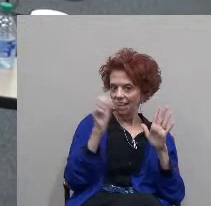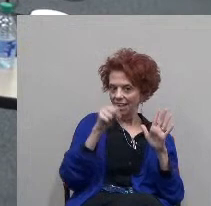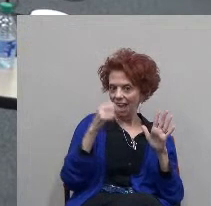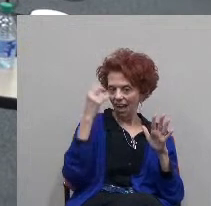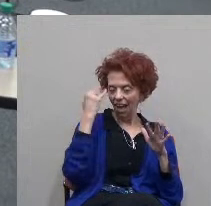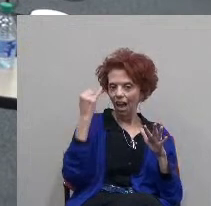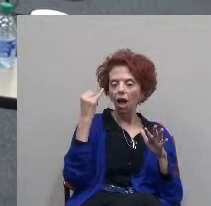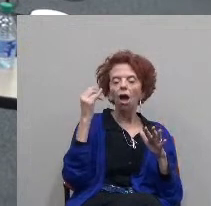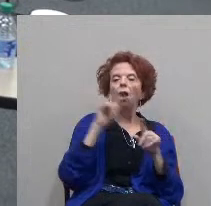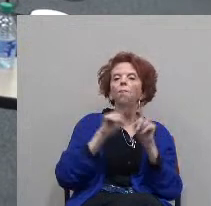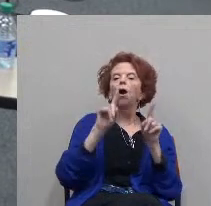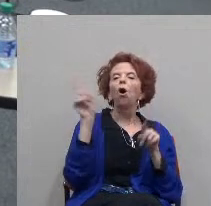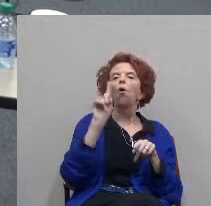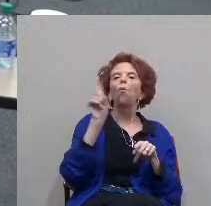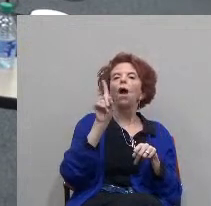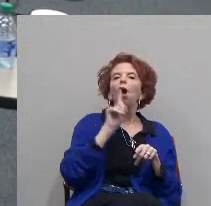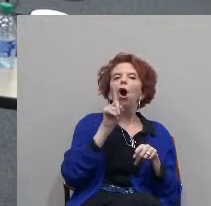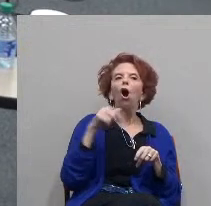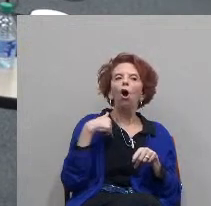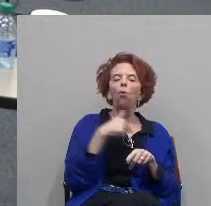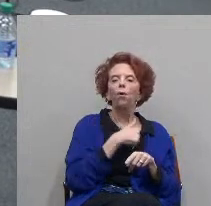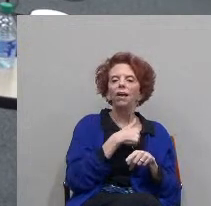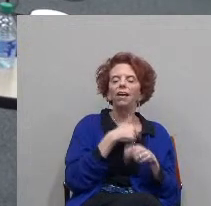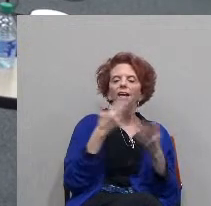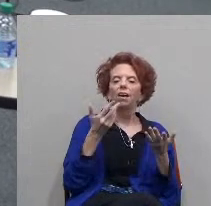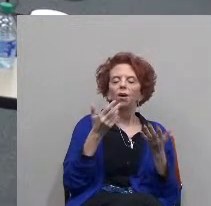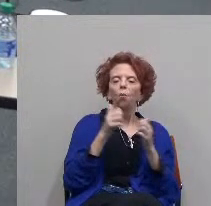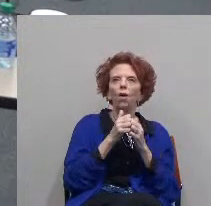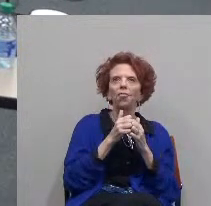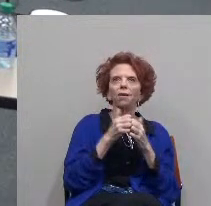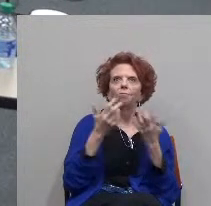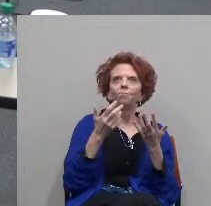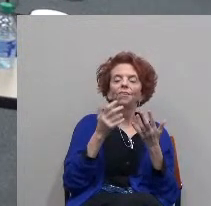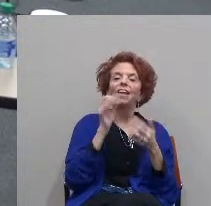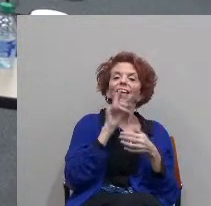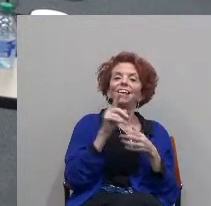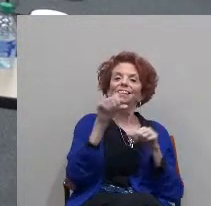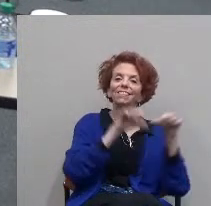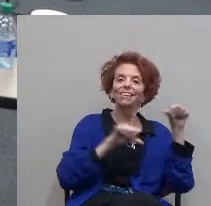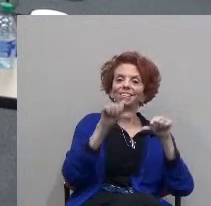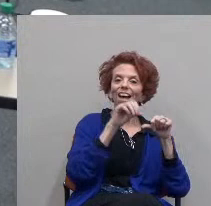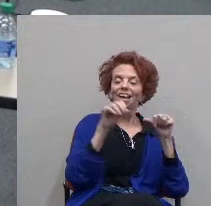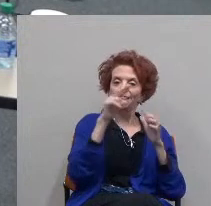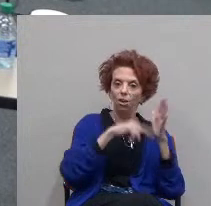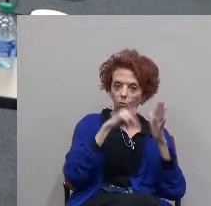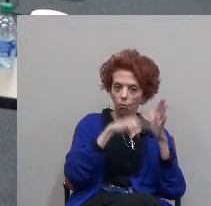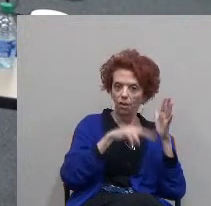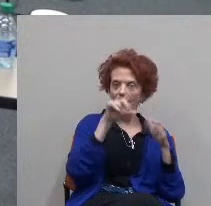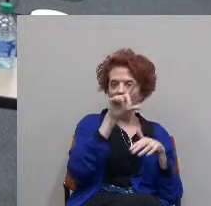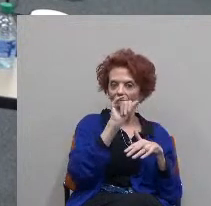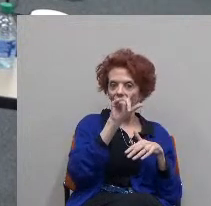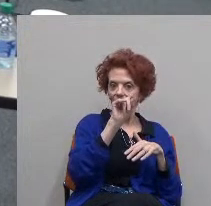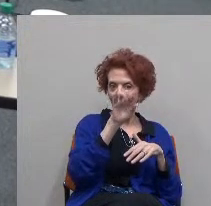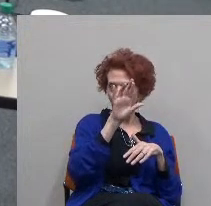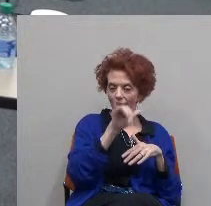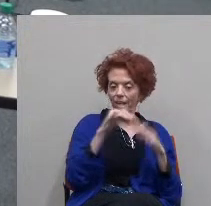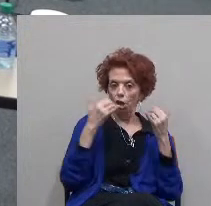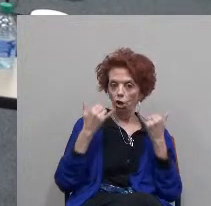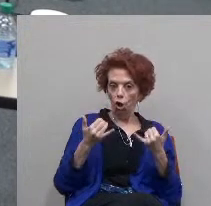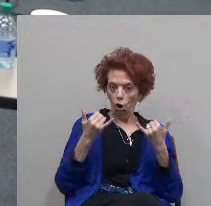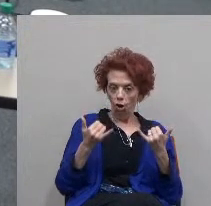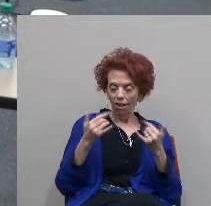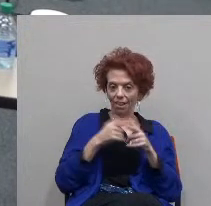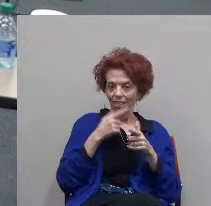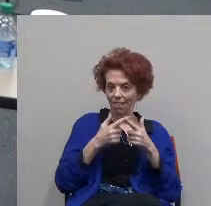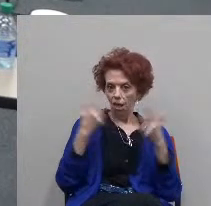do we know where are we with the science? In other words, is the science of reading for literacy currently